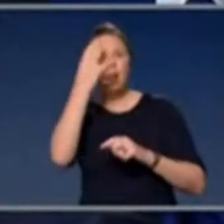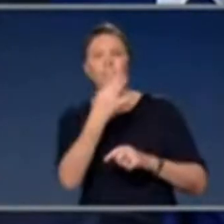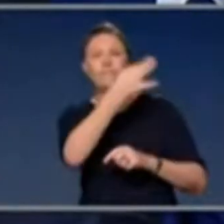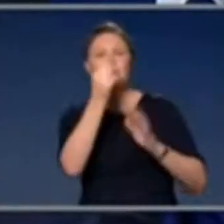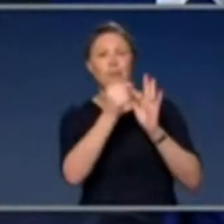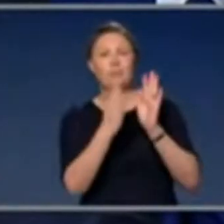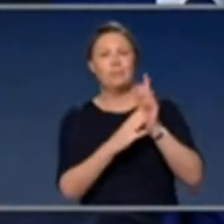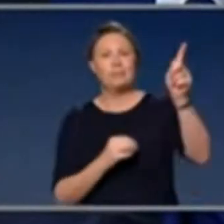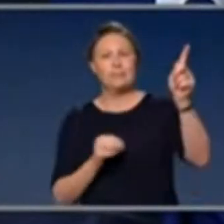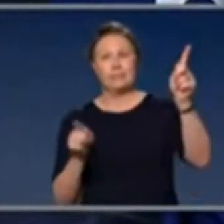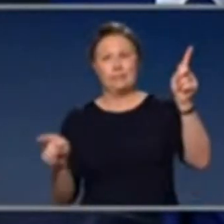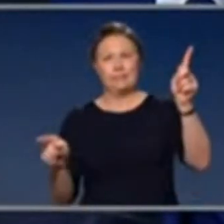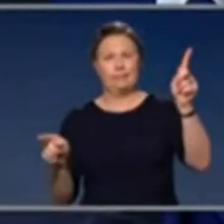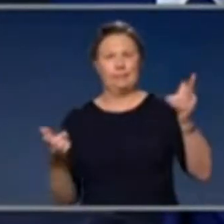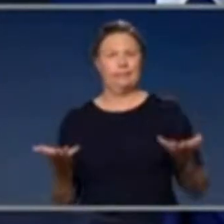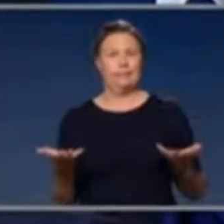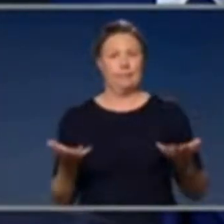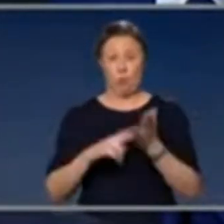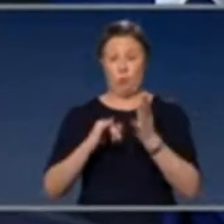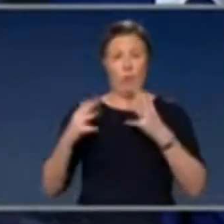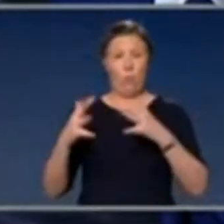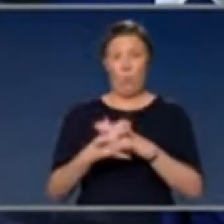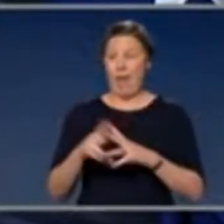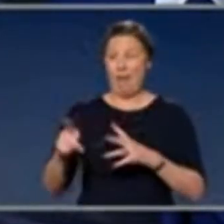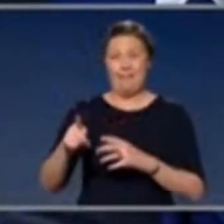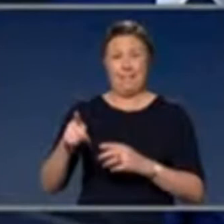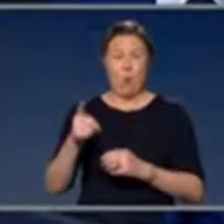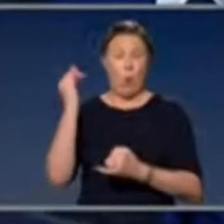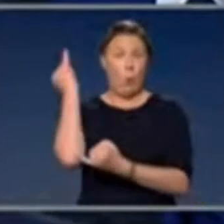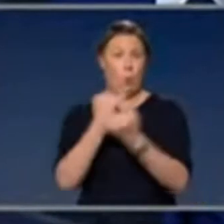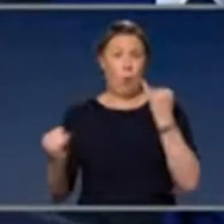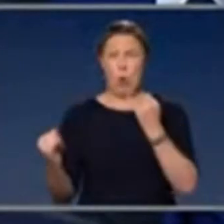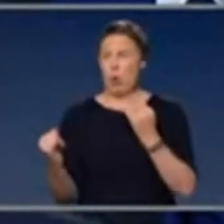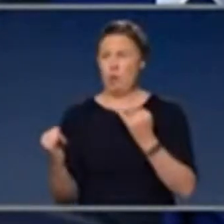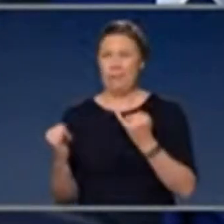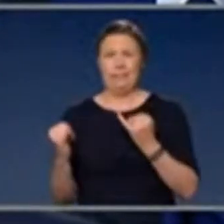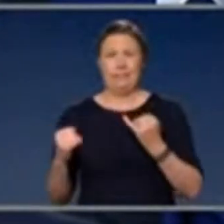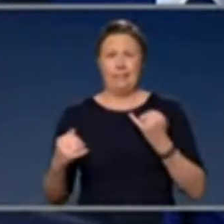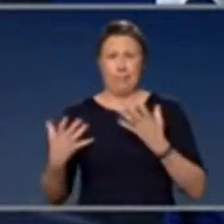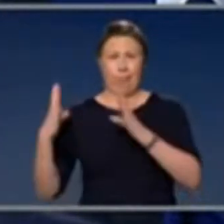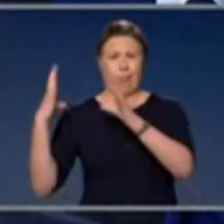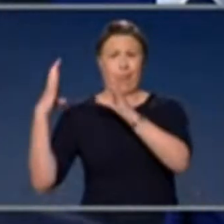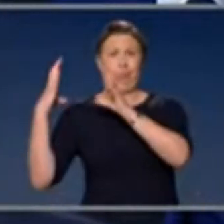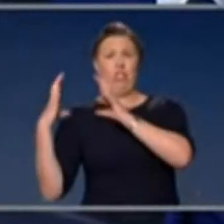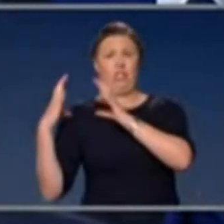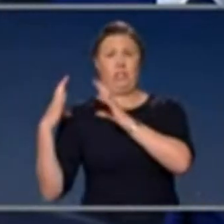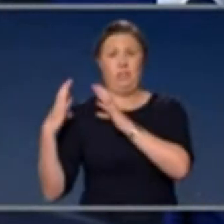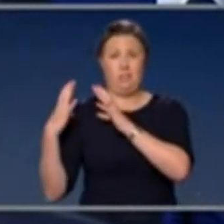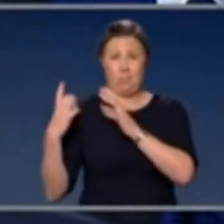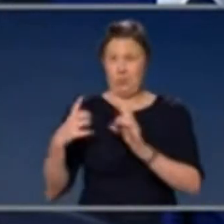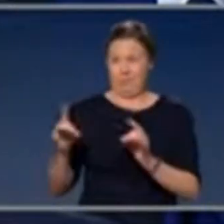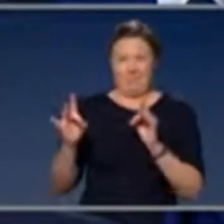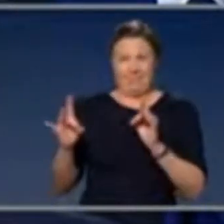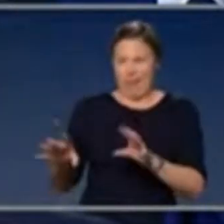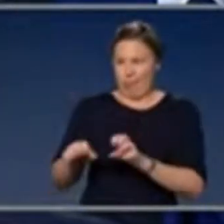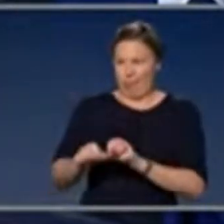on how that works. They are the state which frankly has been under the most pressure of any state and territory in the Commonwealth. And